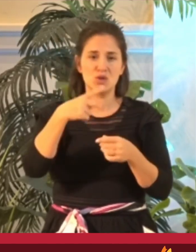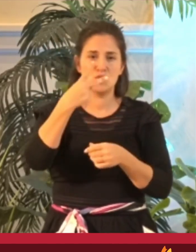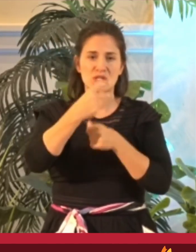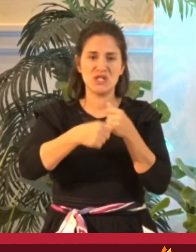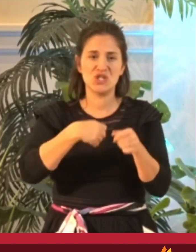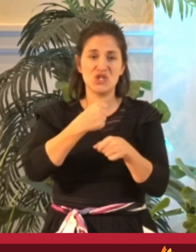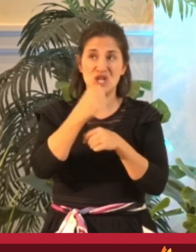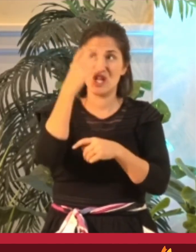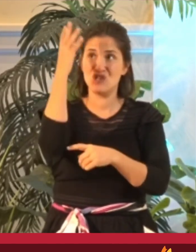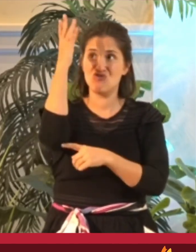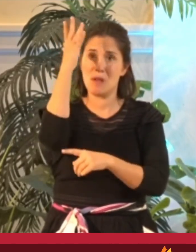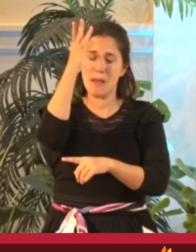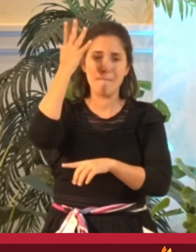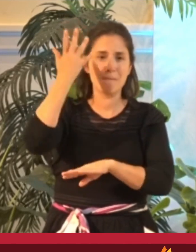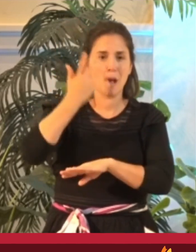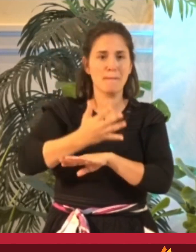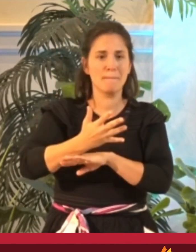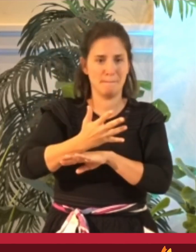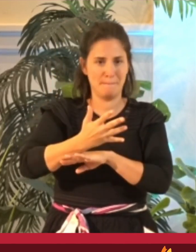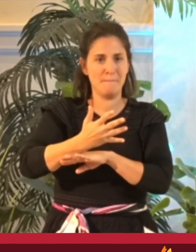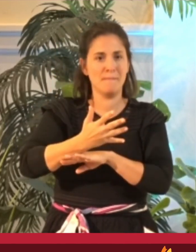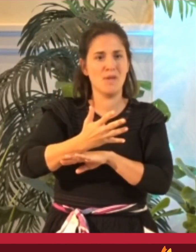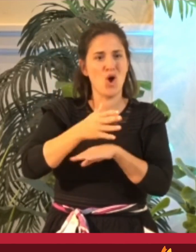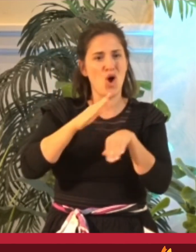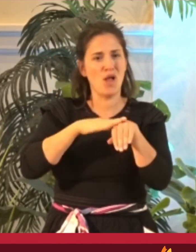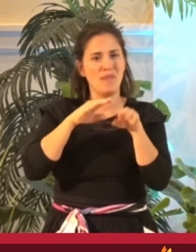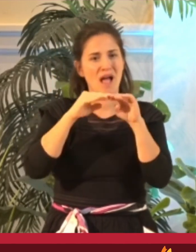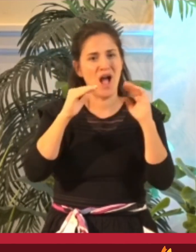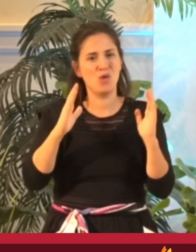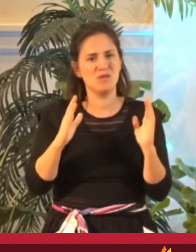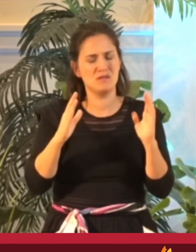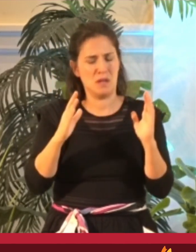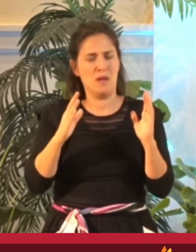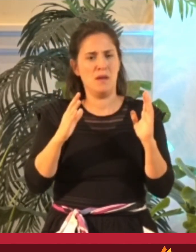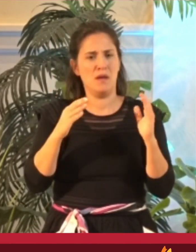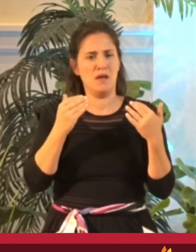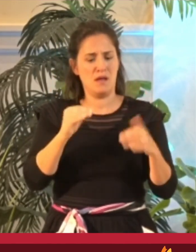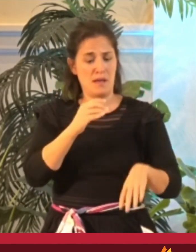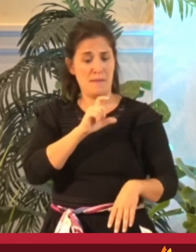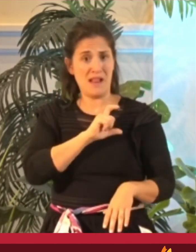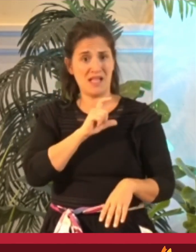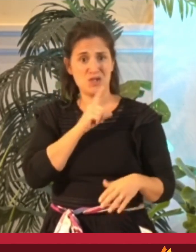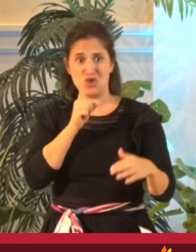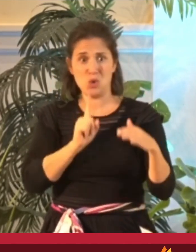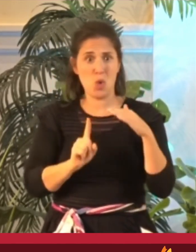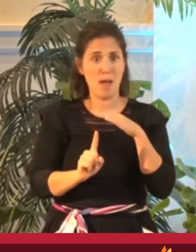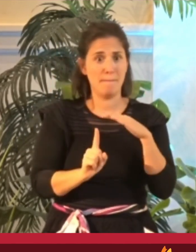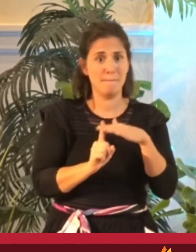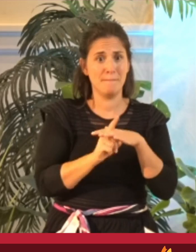Still sitting and waiting. 2 years.